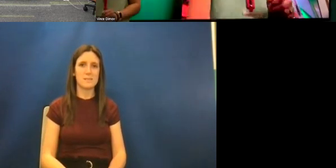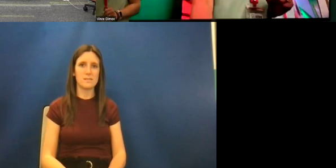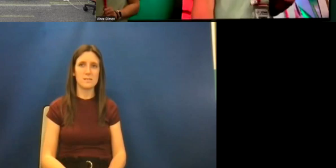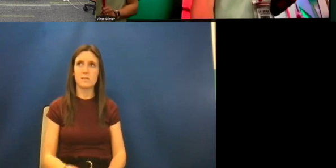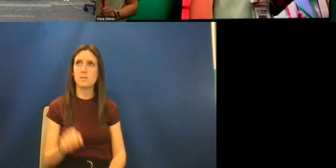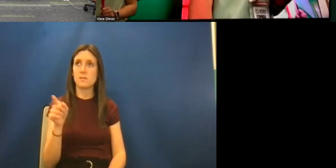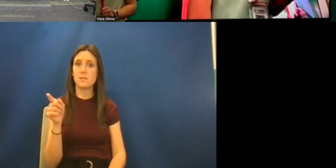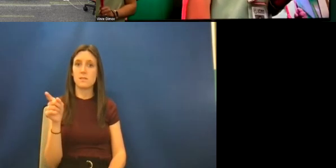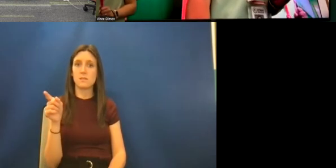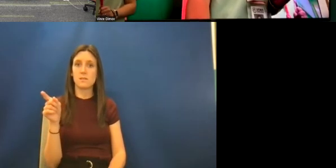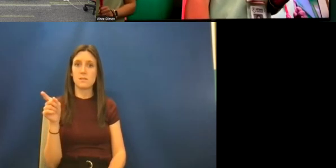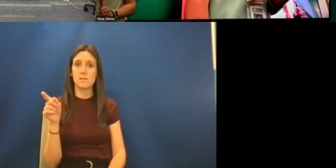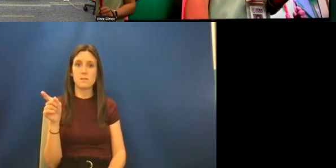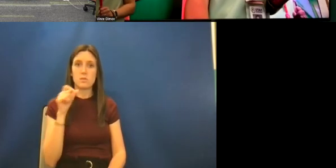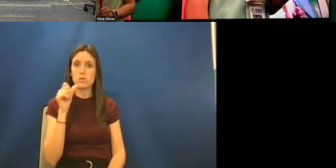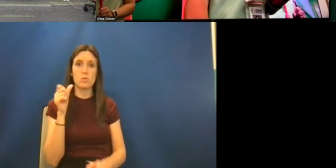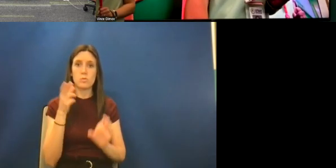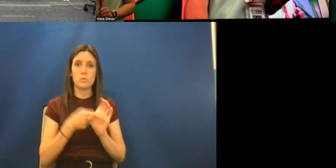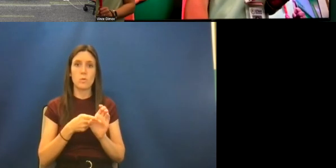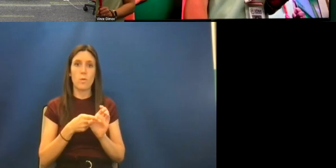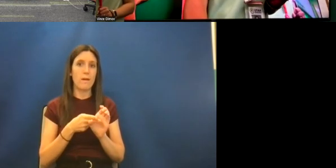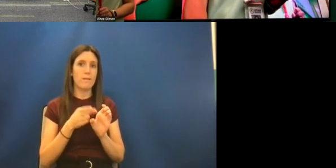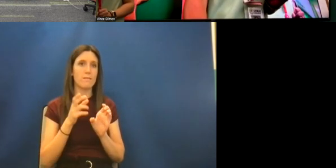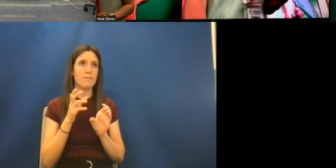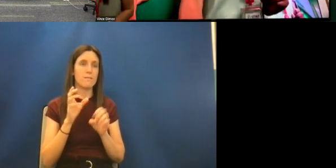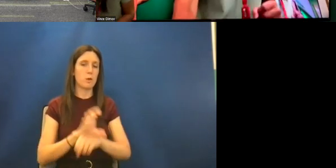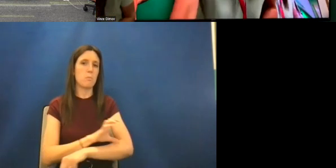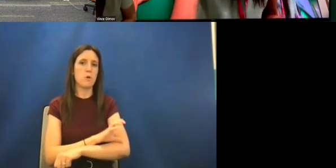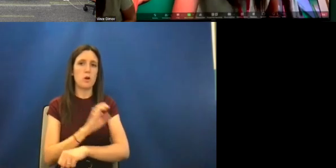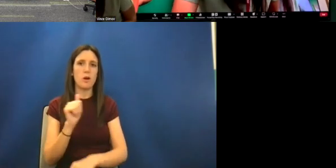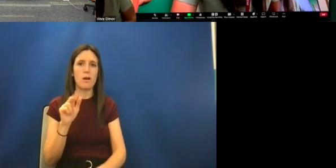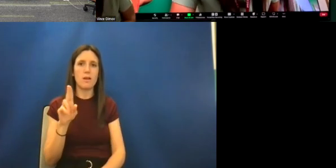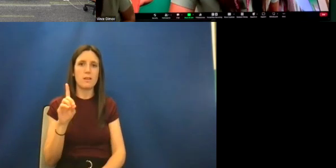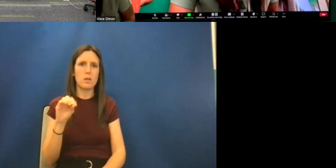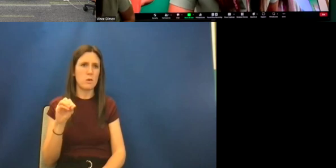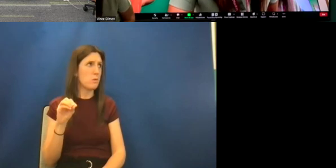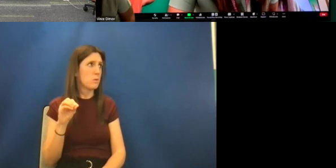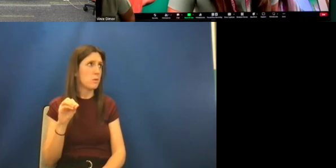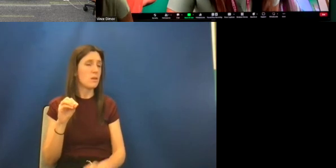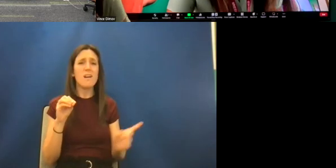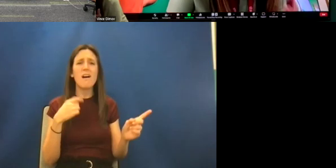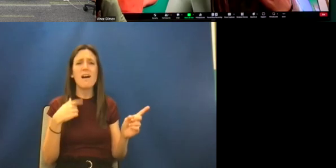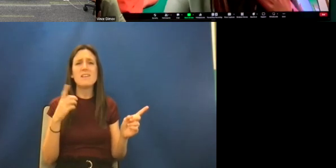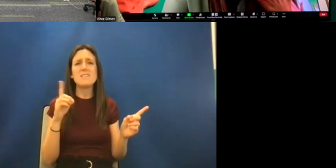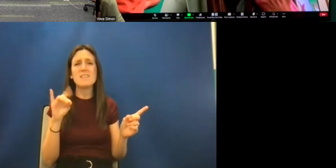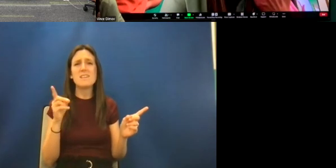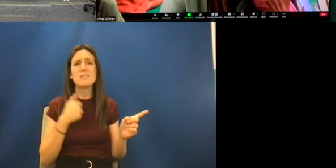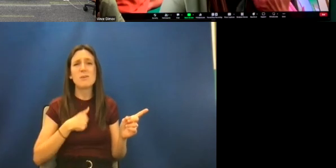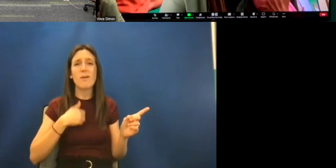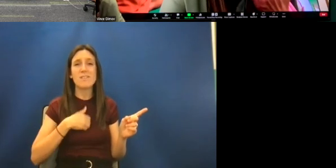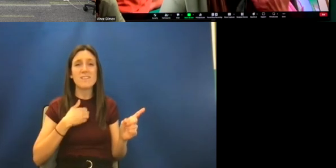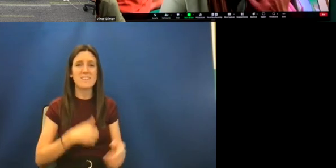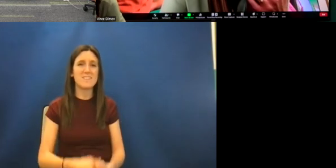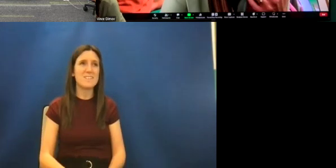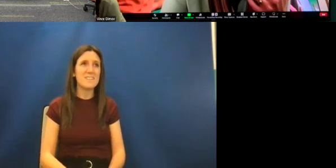What? I was saying, don't join that computer audio. Okay, I did it, did I? Oh, I did. It's Sorry, okay, friends. you can just